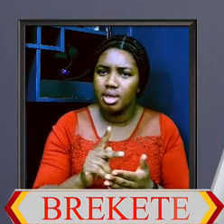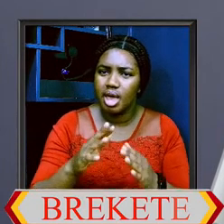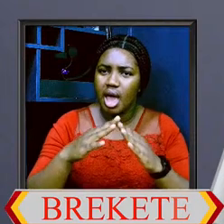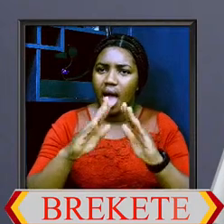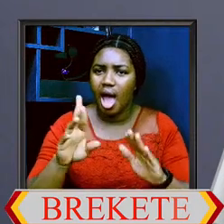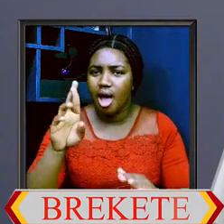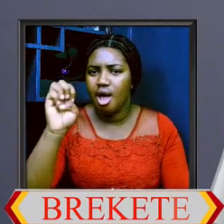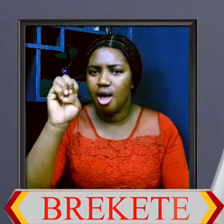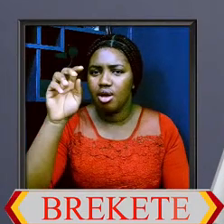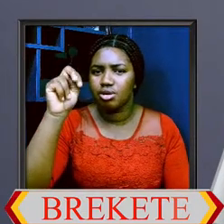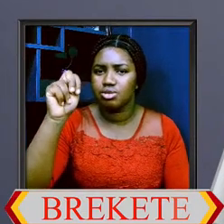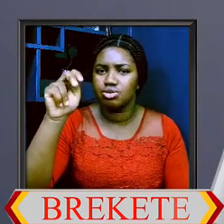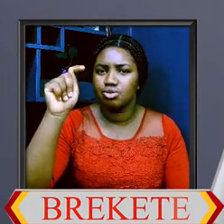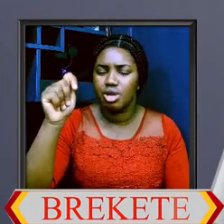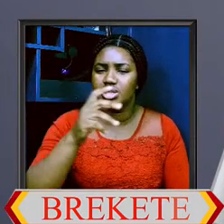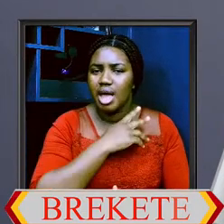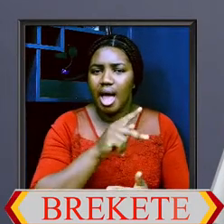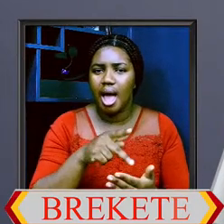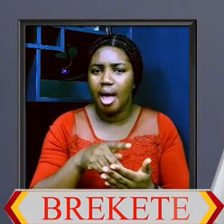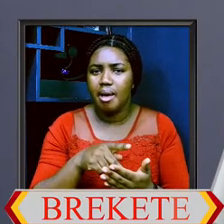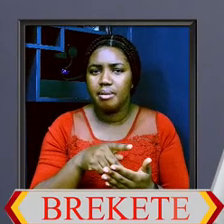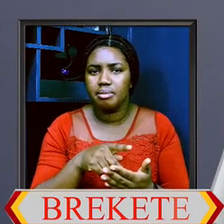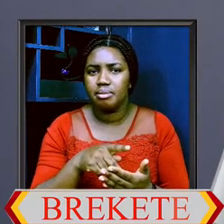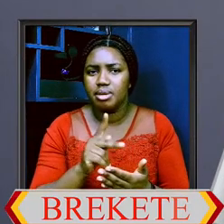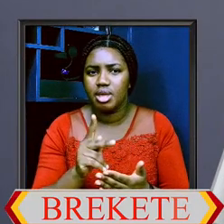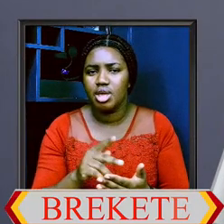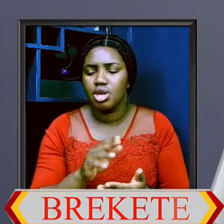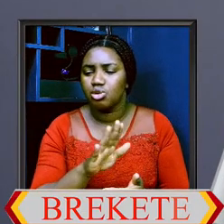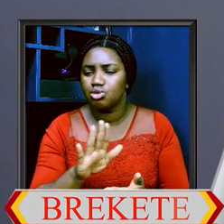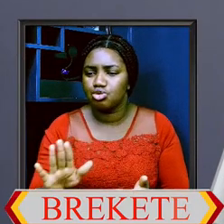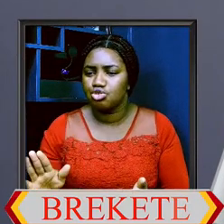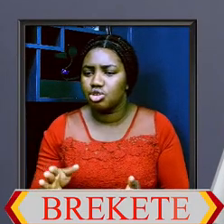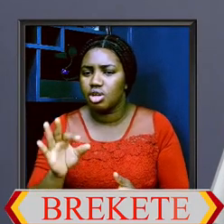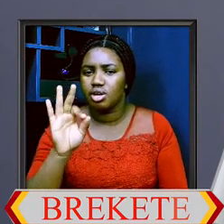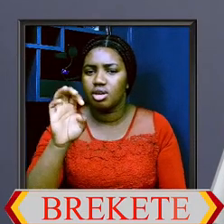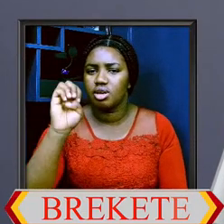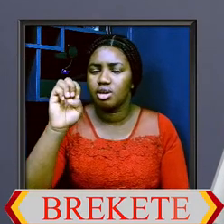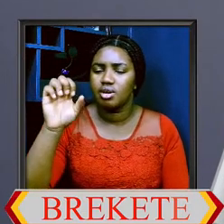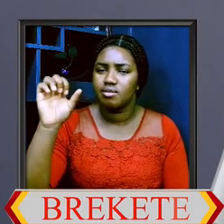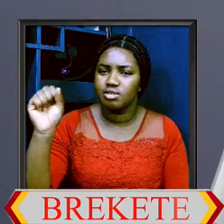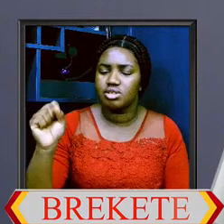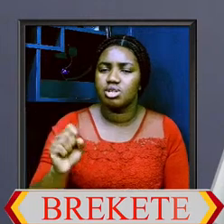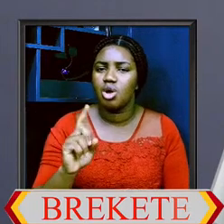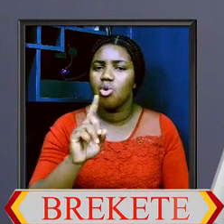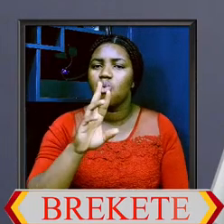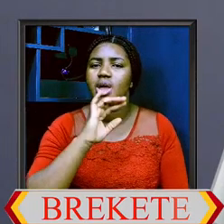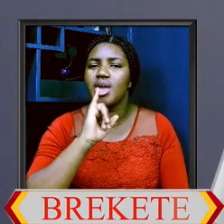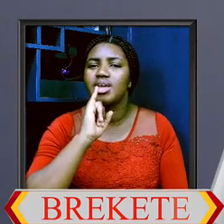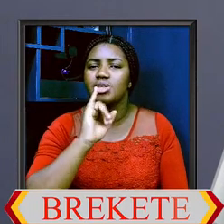ourand is a problem help where is your